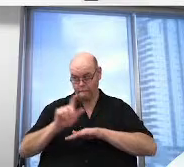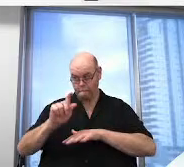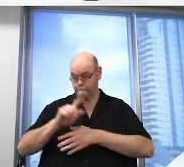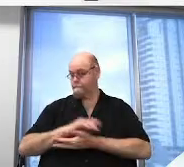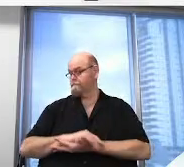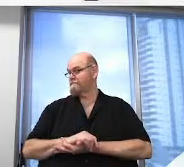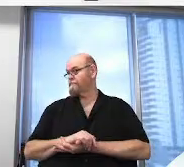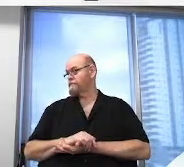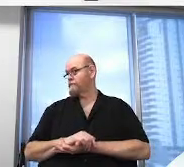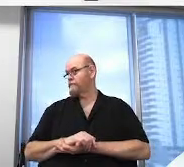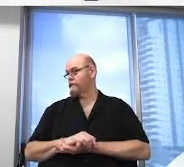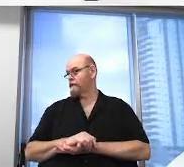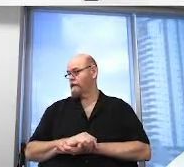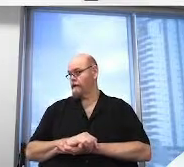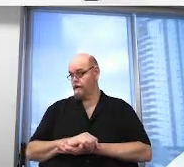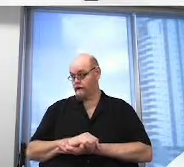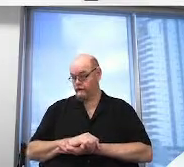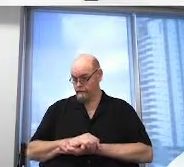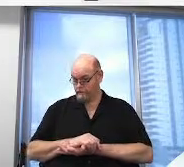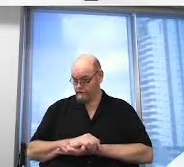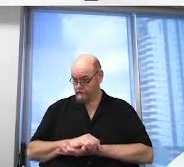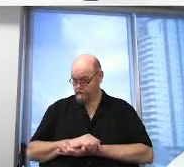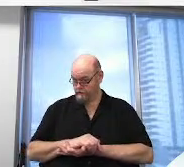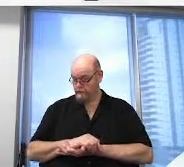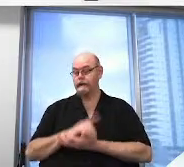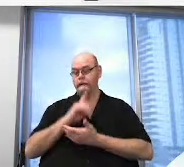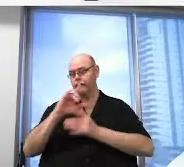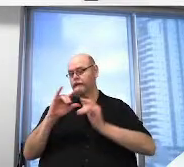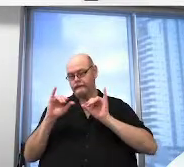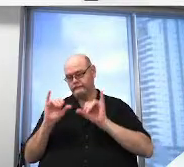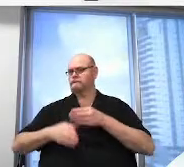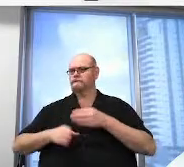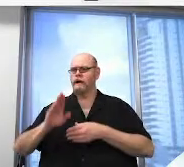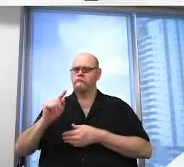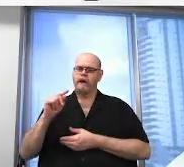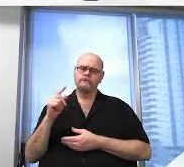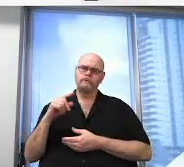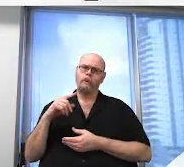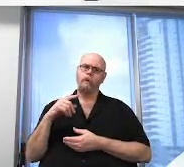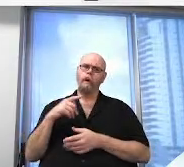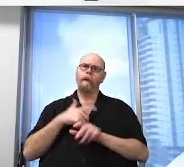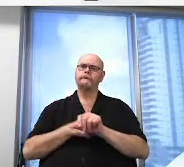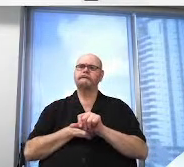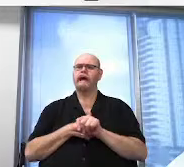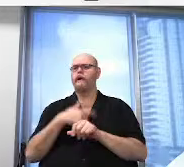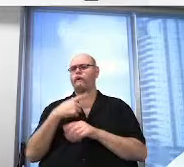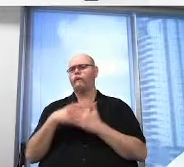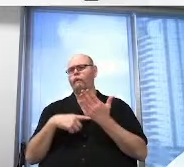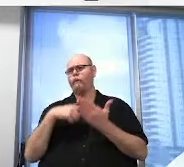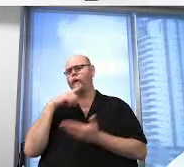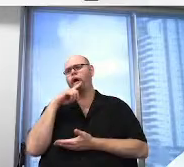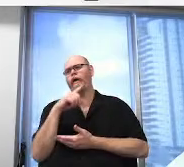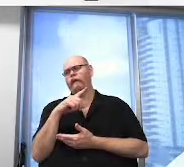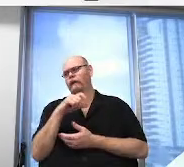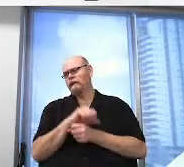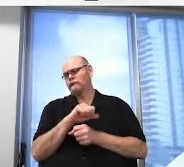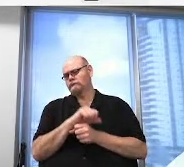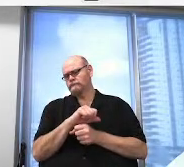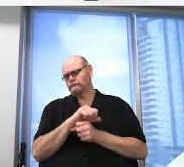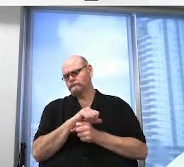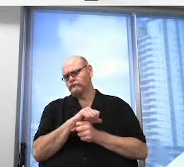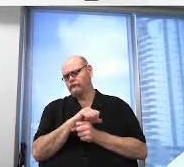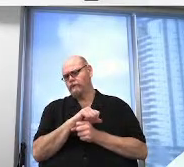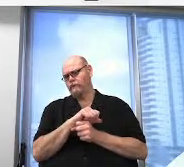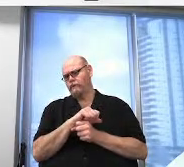is there overlapping? No, there are. It is the subject, and then we'll almost be done. Just update us. What